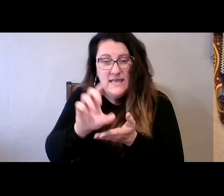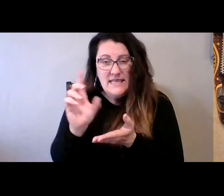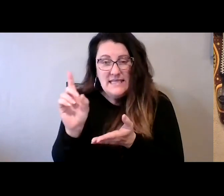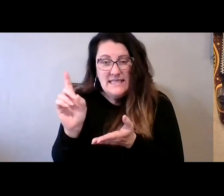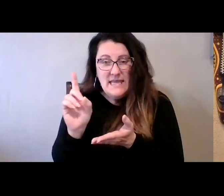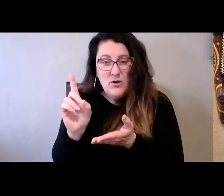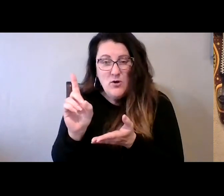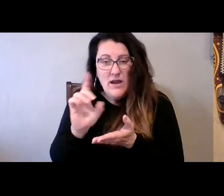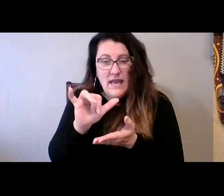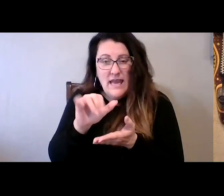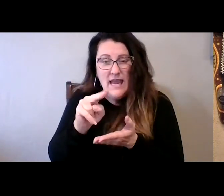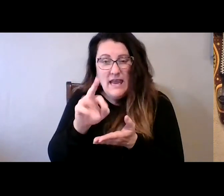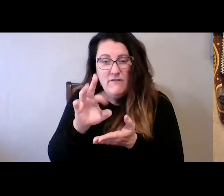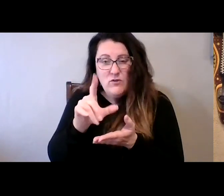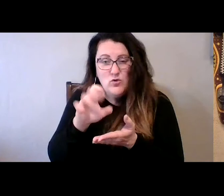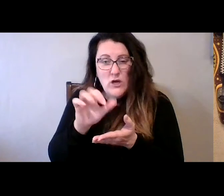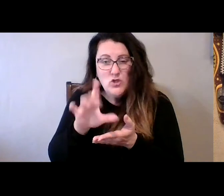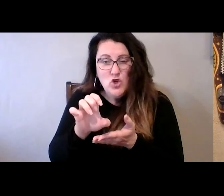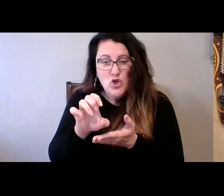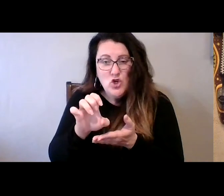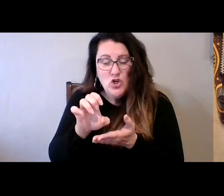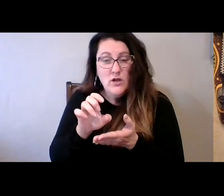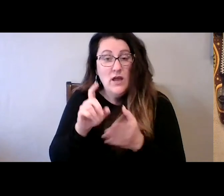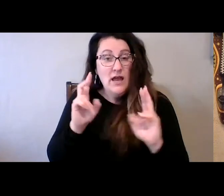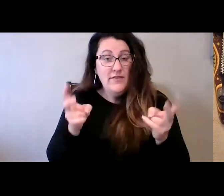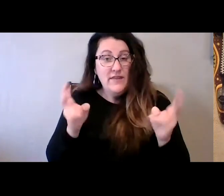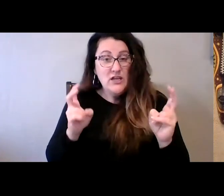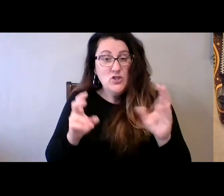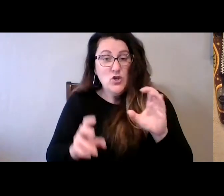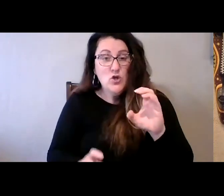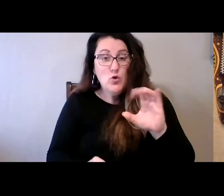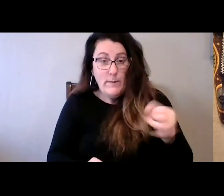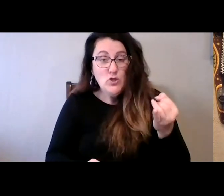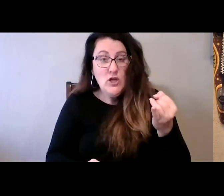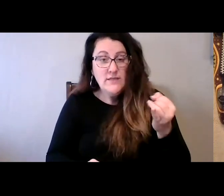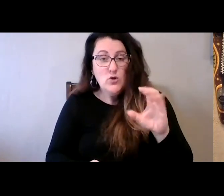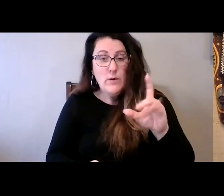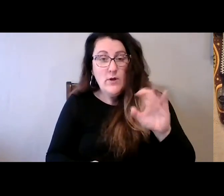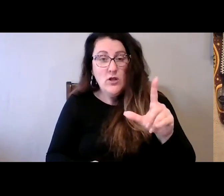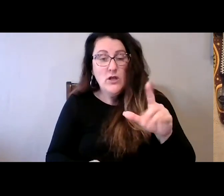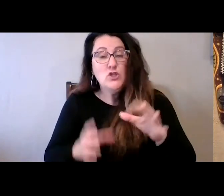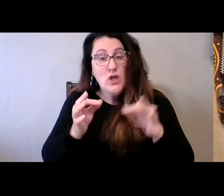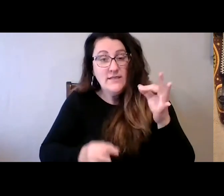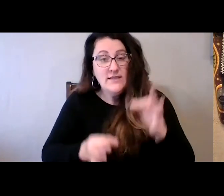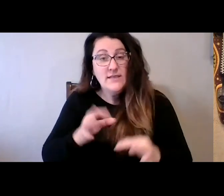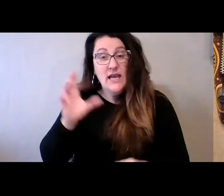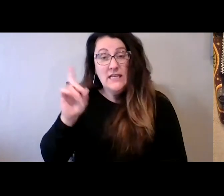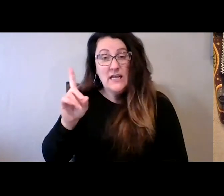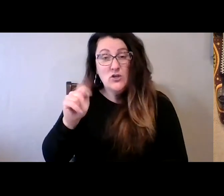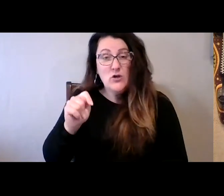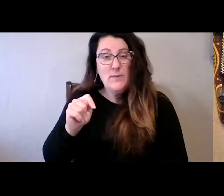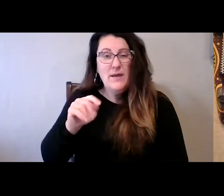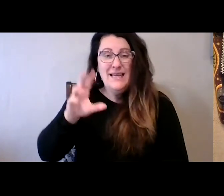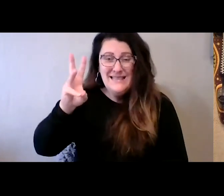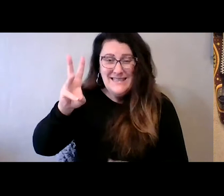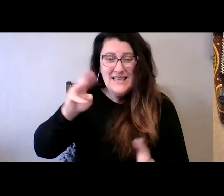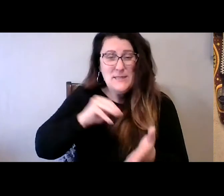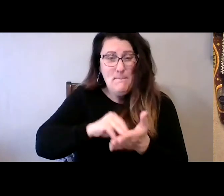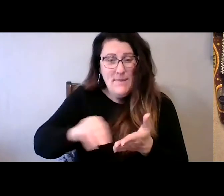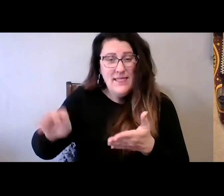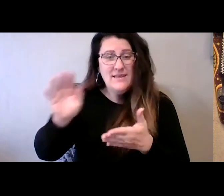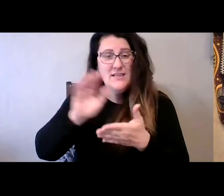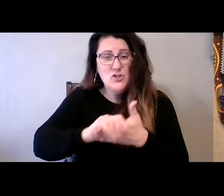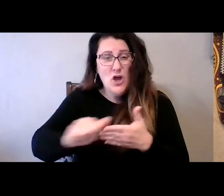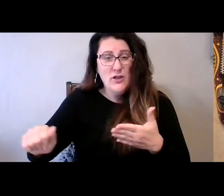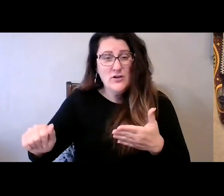democratic infrastructure. On the issue of criminal justice, for example, Donald Trump spent $6 million